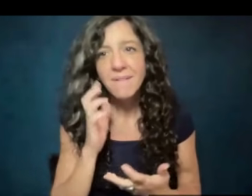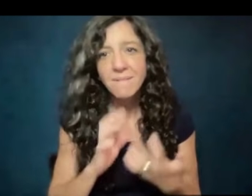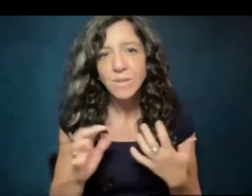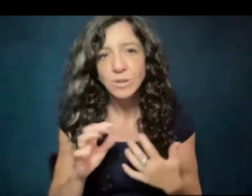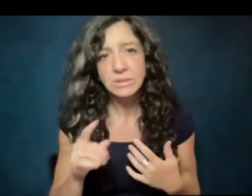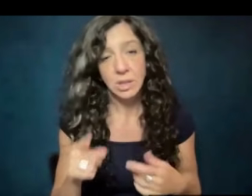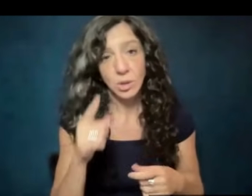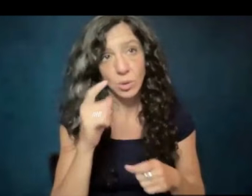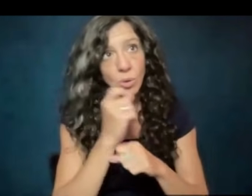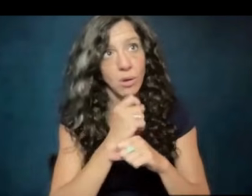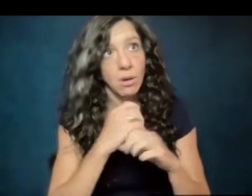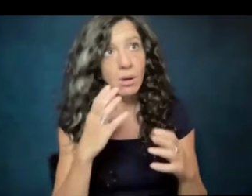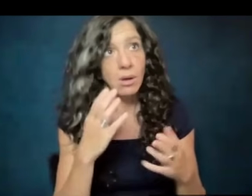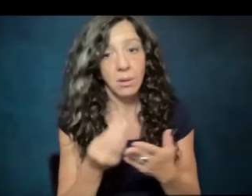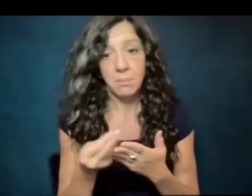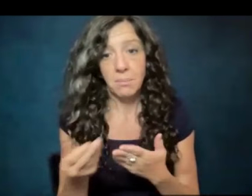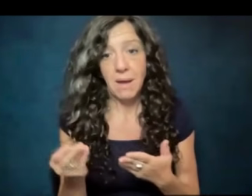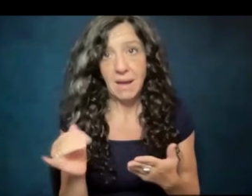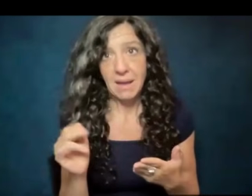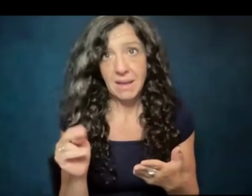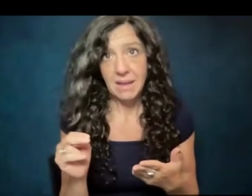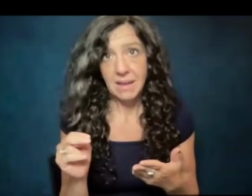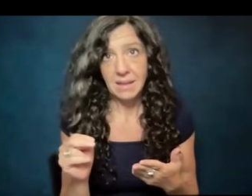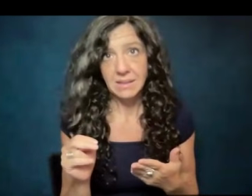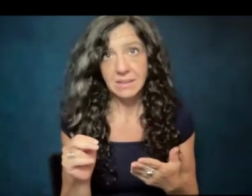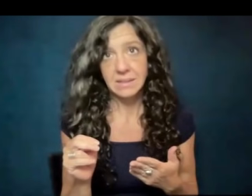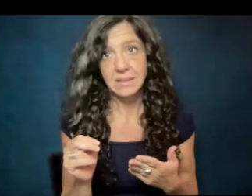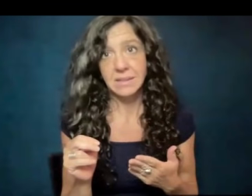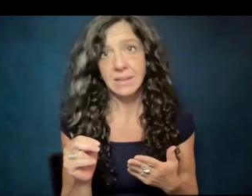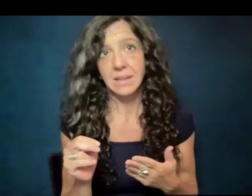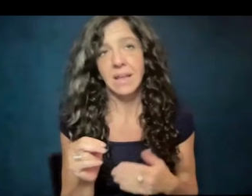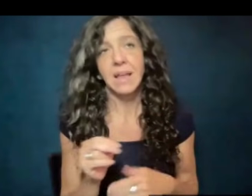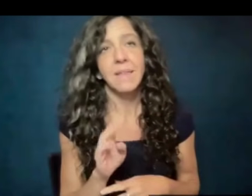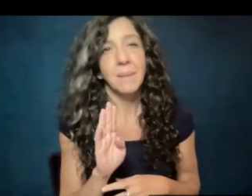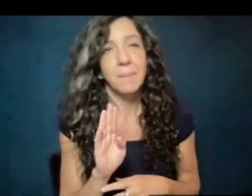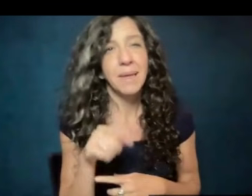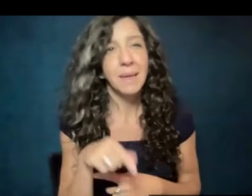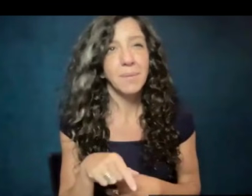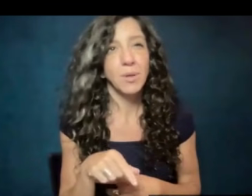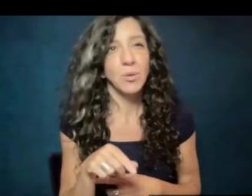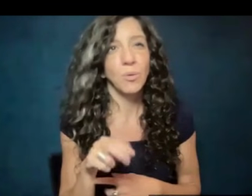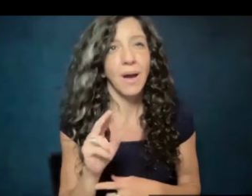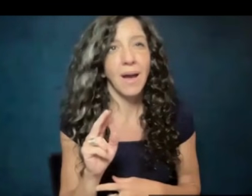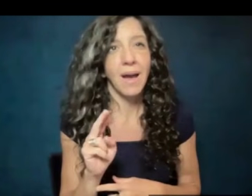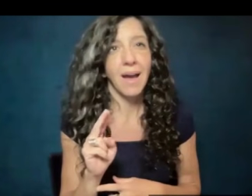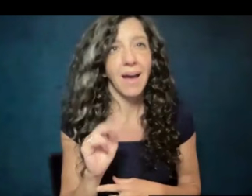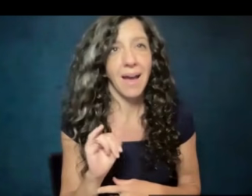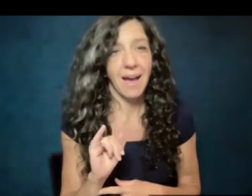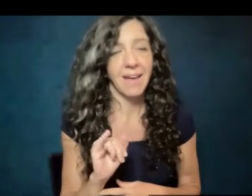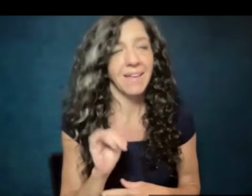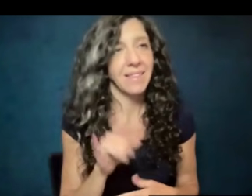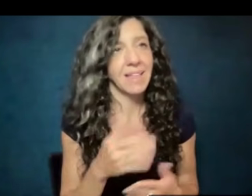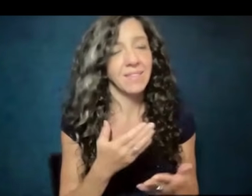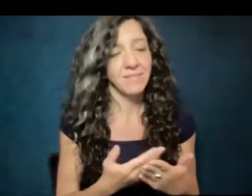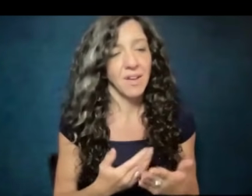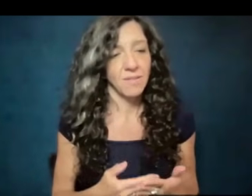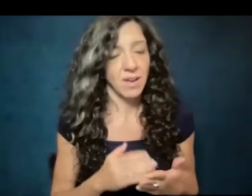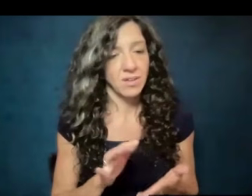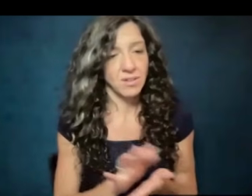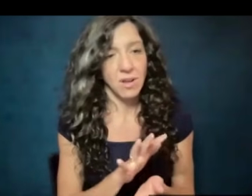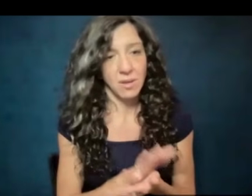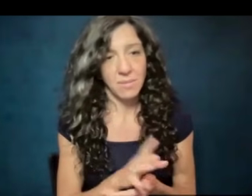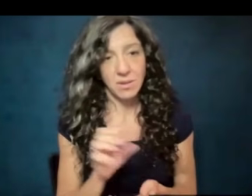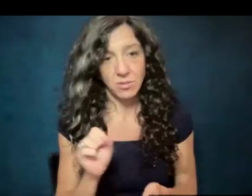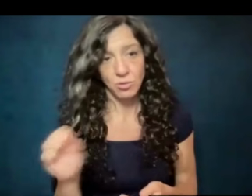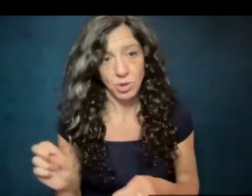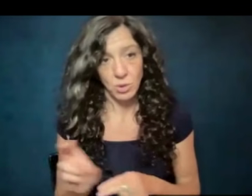buy-in, the states use that, well, the BPQI, which is a verification document that Social Security uses the buy-in to